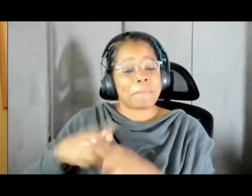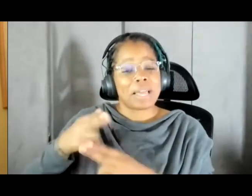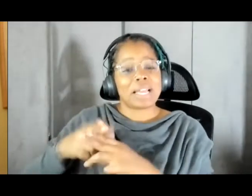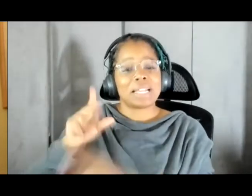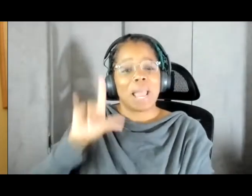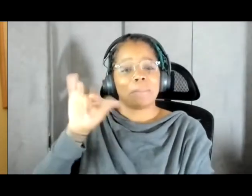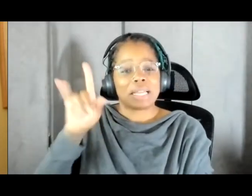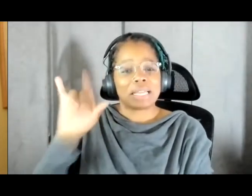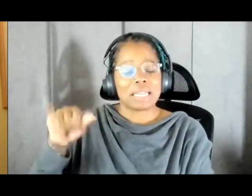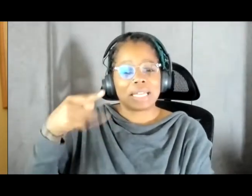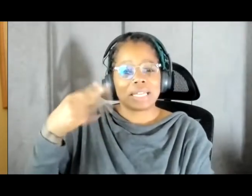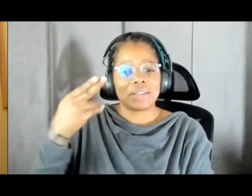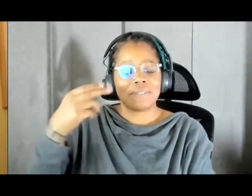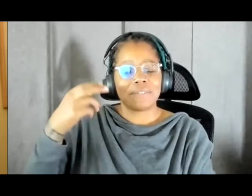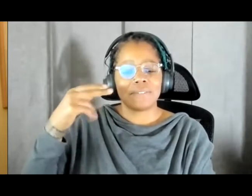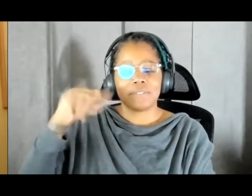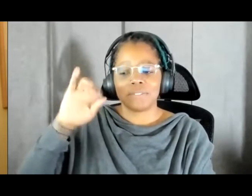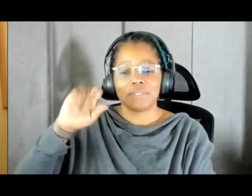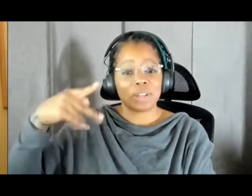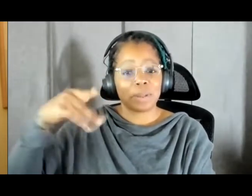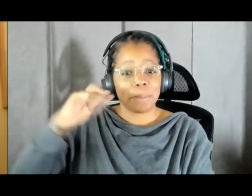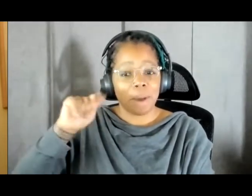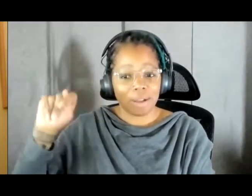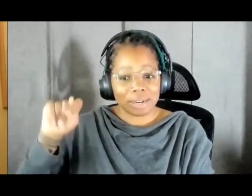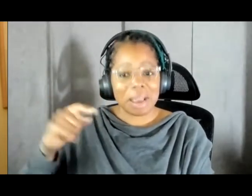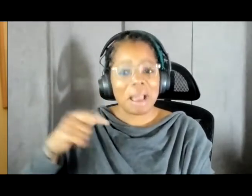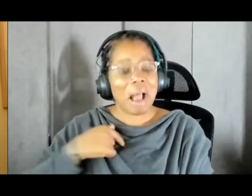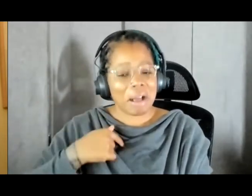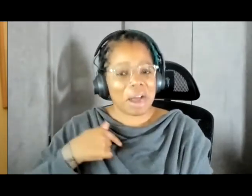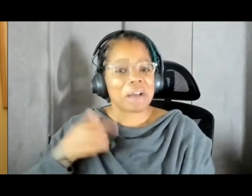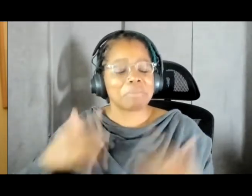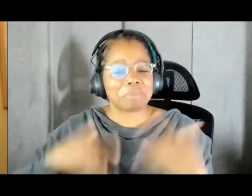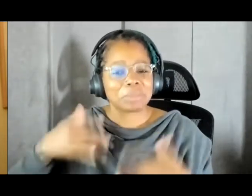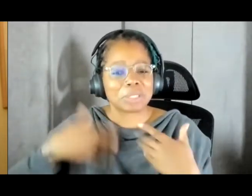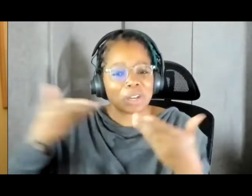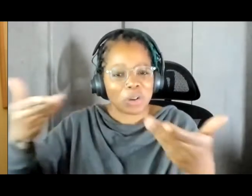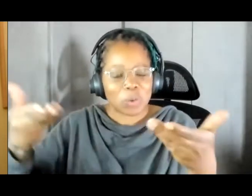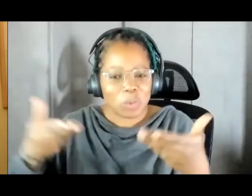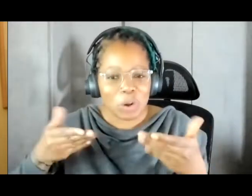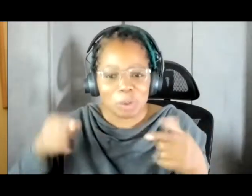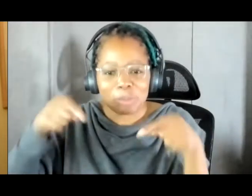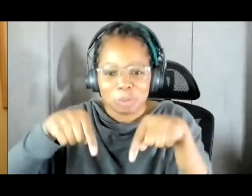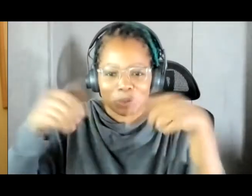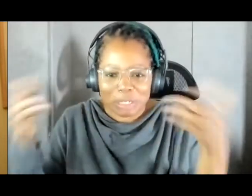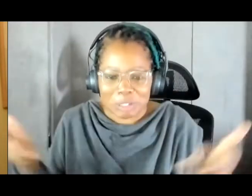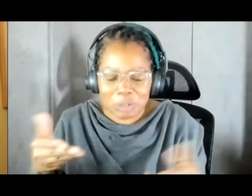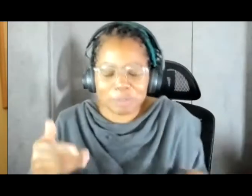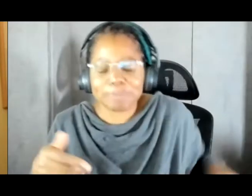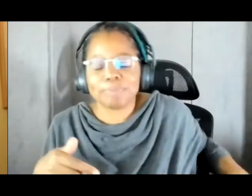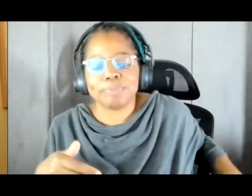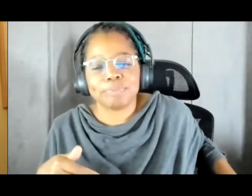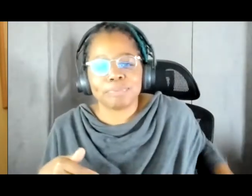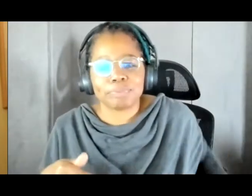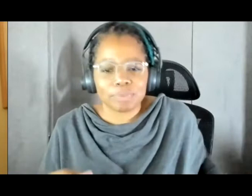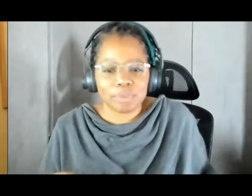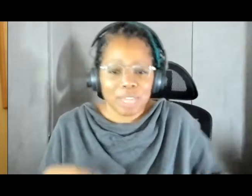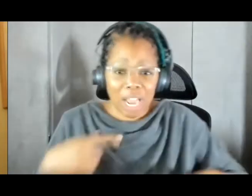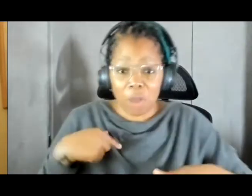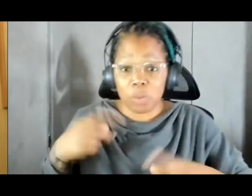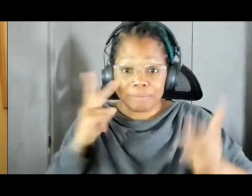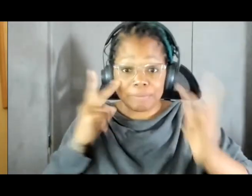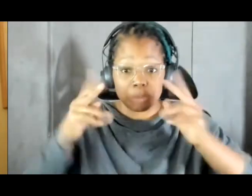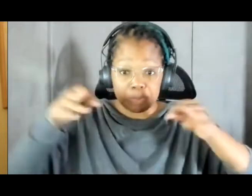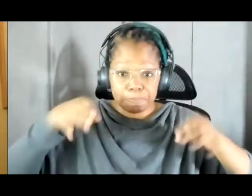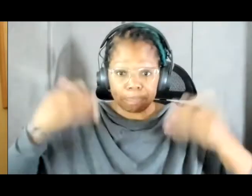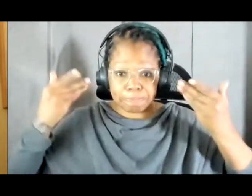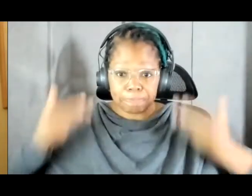Asian American Writers Workshop, and it is my pleasure to welcome you to our virtual event space. A quick visual description of me.